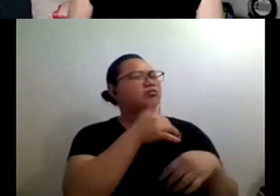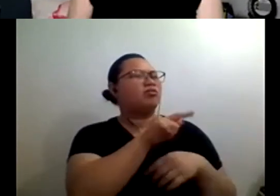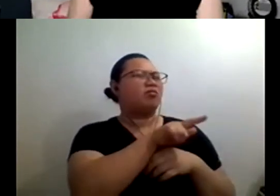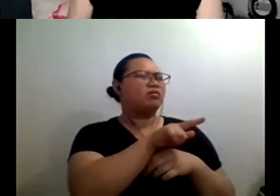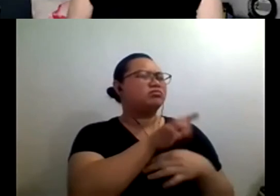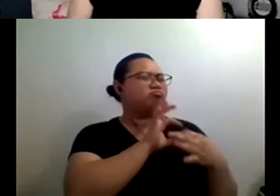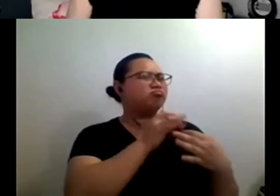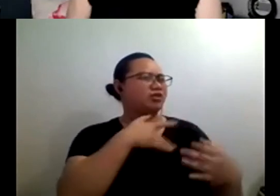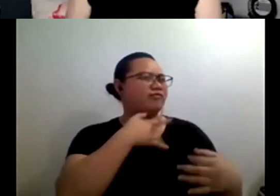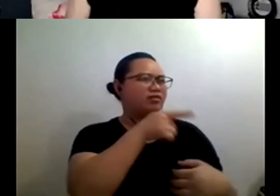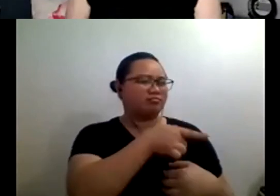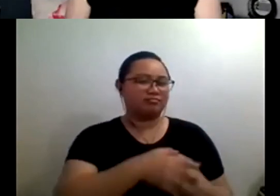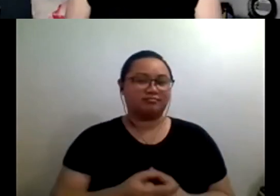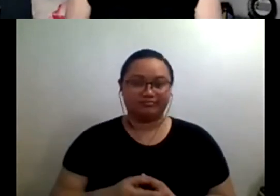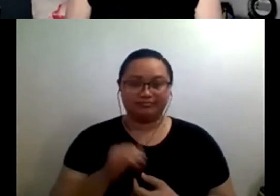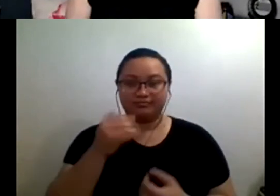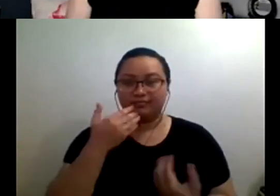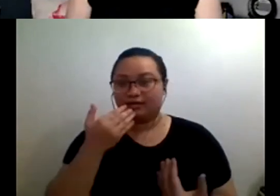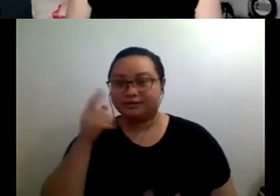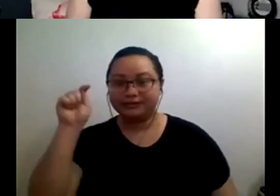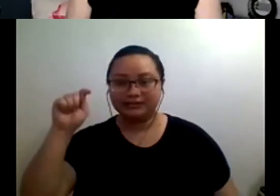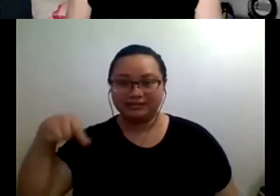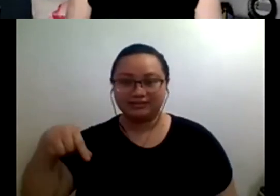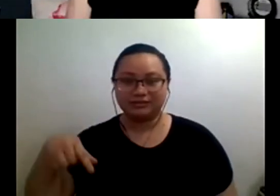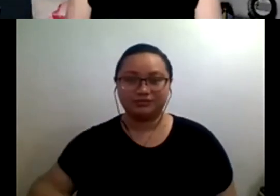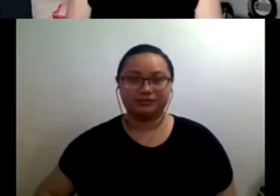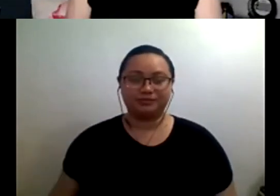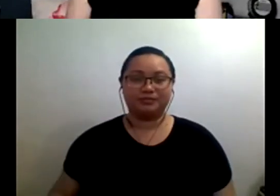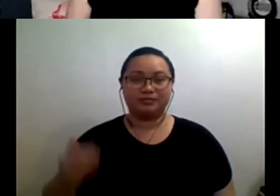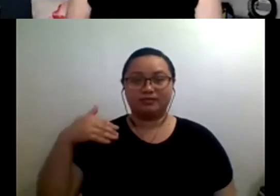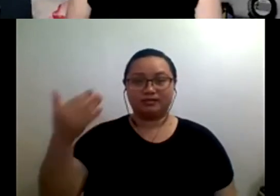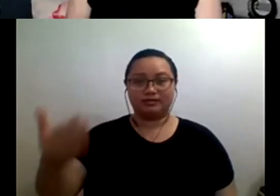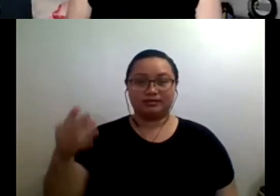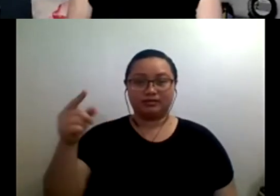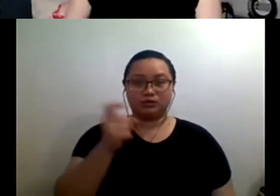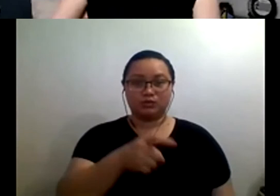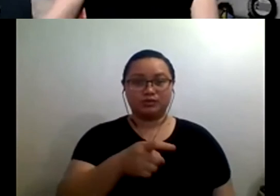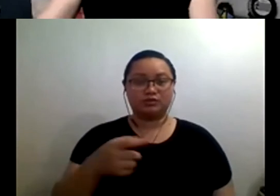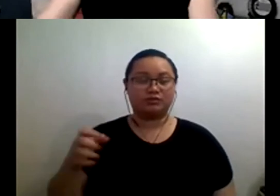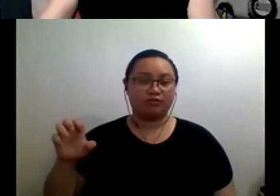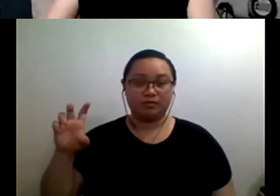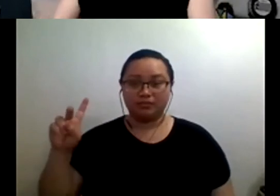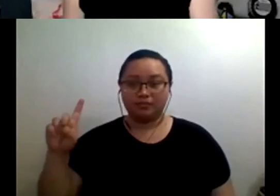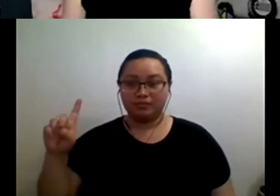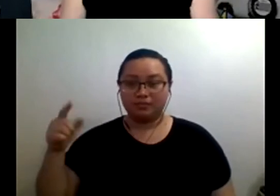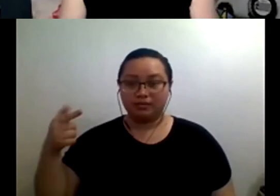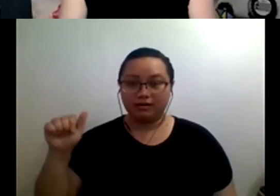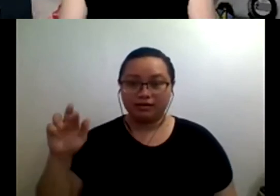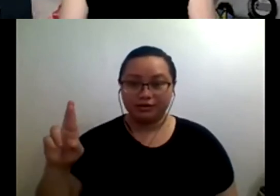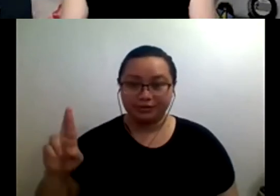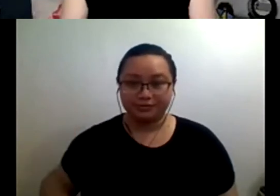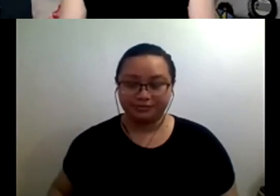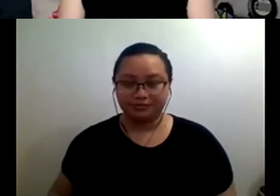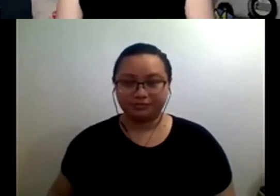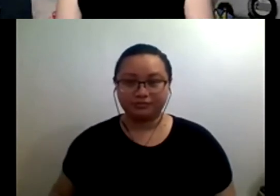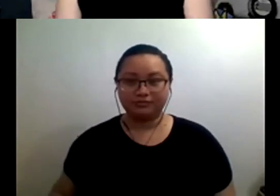Okay, thank you, Sir TQ. This question is from Sir Edgar Timbungko. It's addressed to